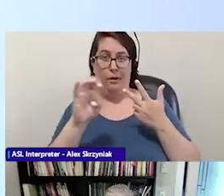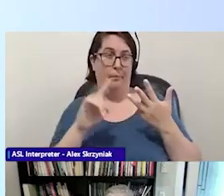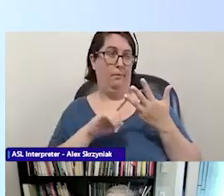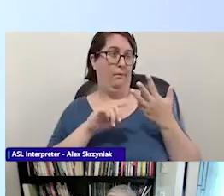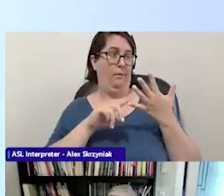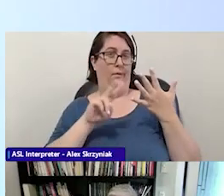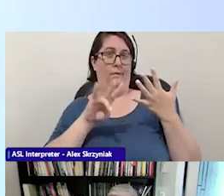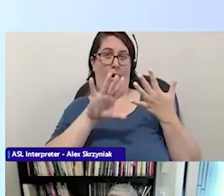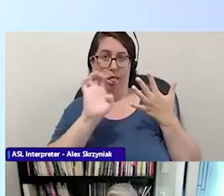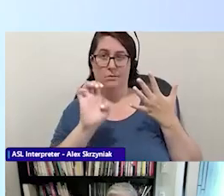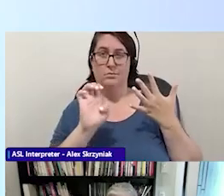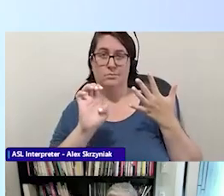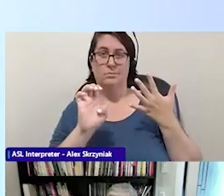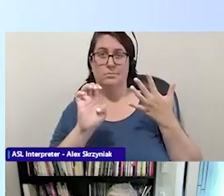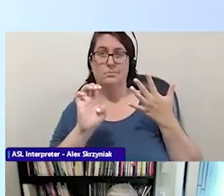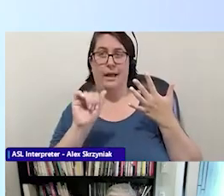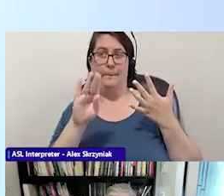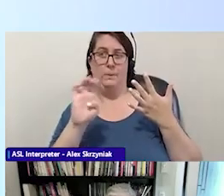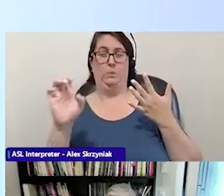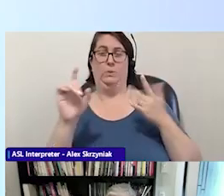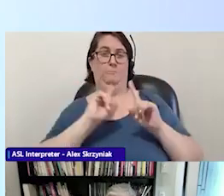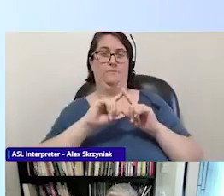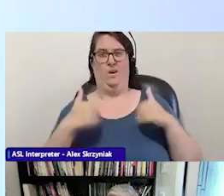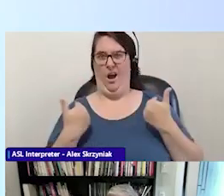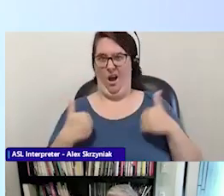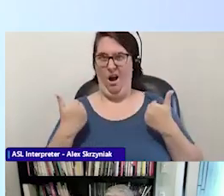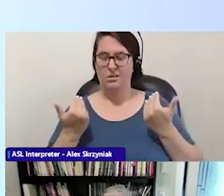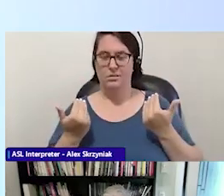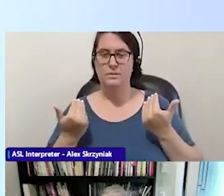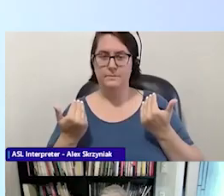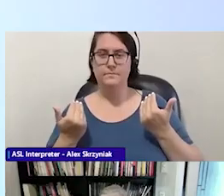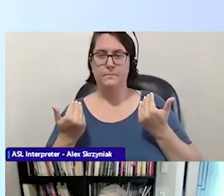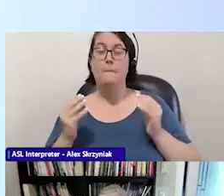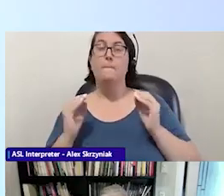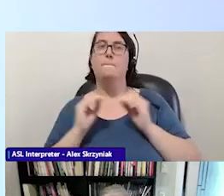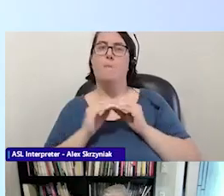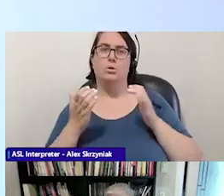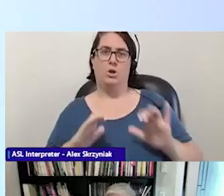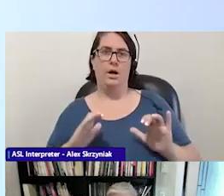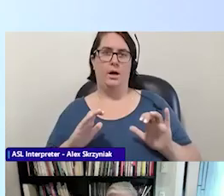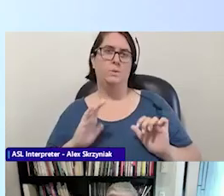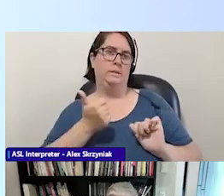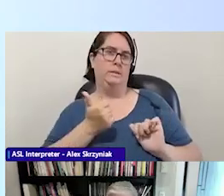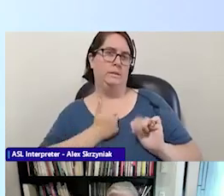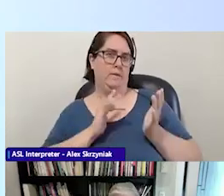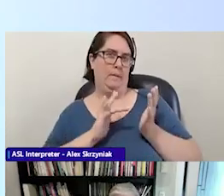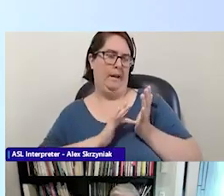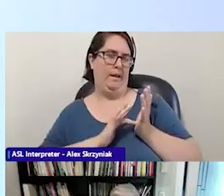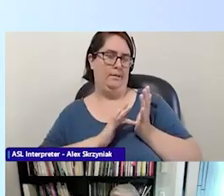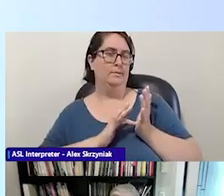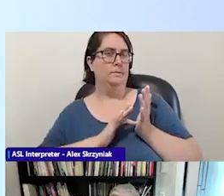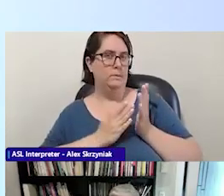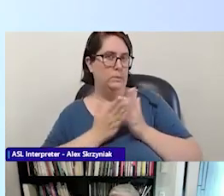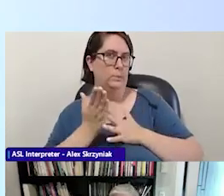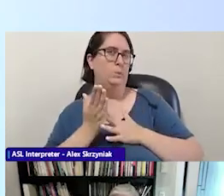violence, and abuse in our early years. And we are more likely to have self-medicated through the use of